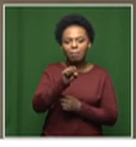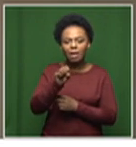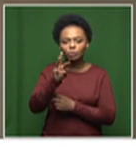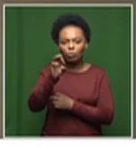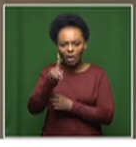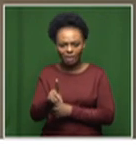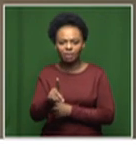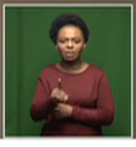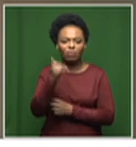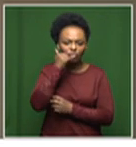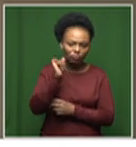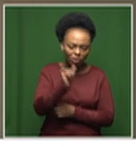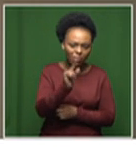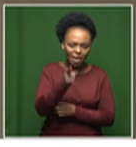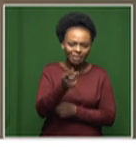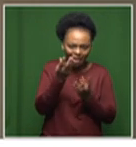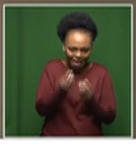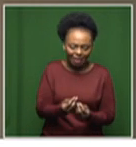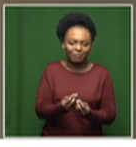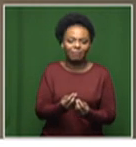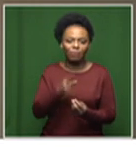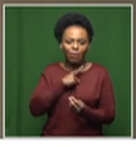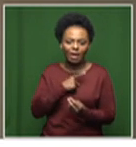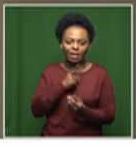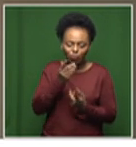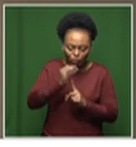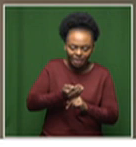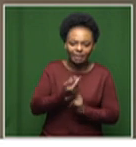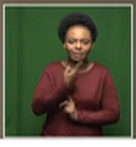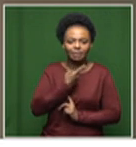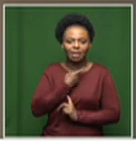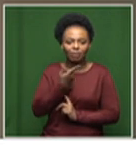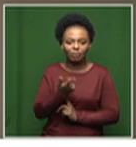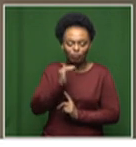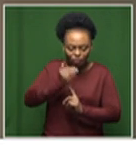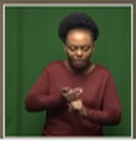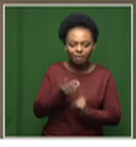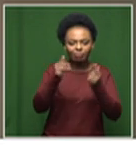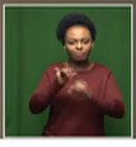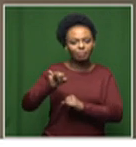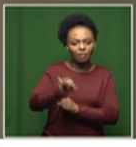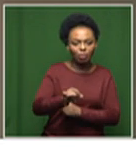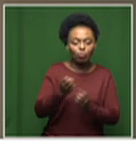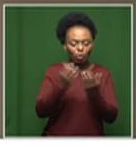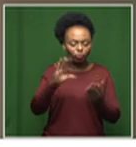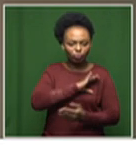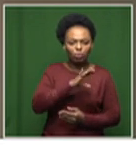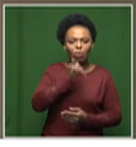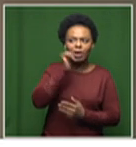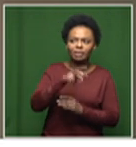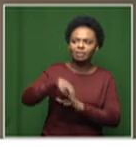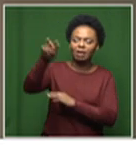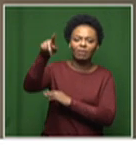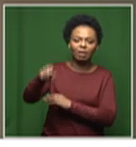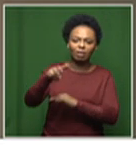also take those additional steps not to make us vulnerable. As an example, something that a lot of consumers do when they're traveling, or